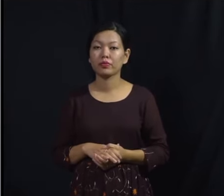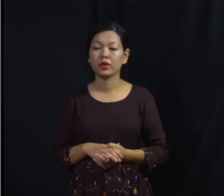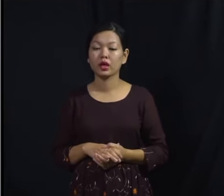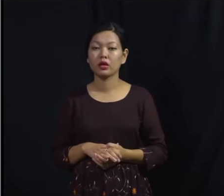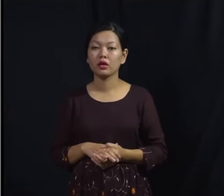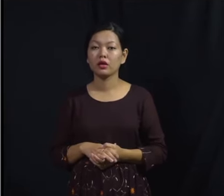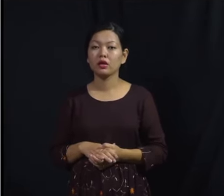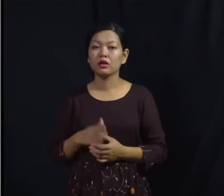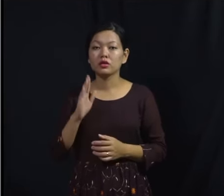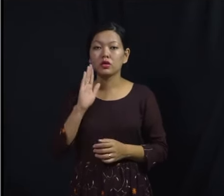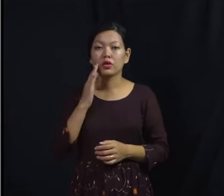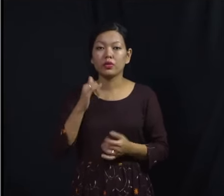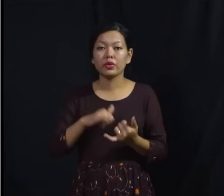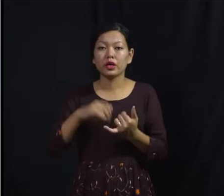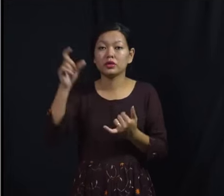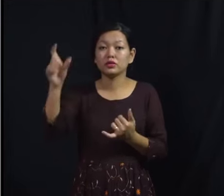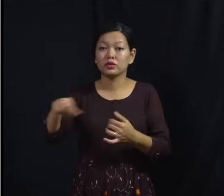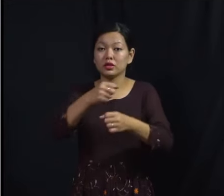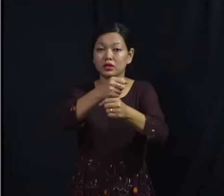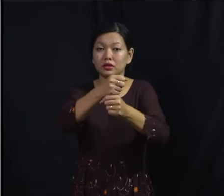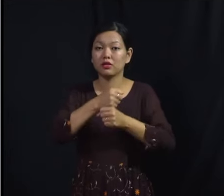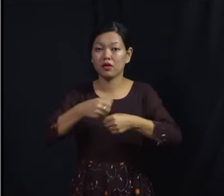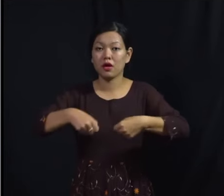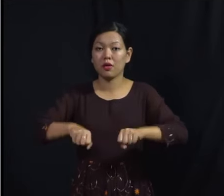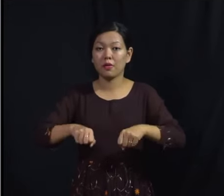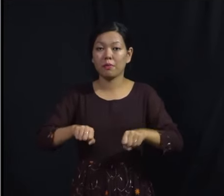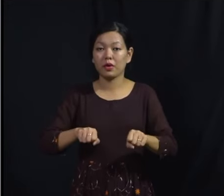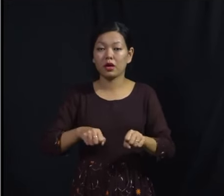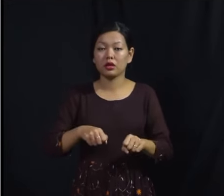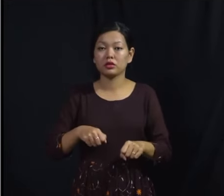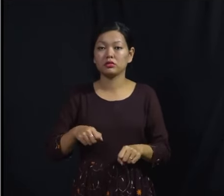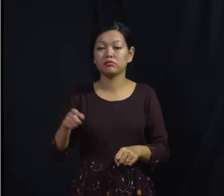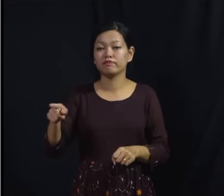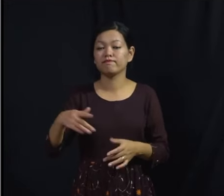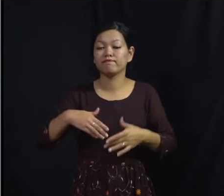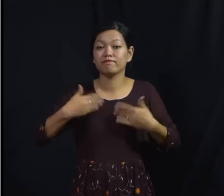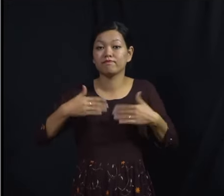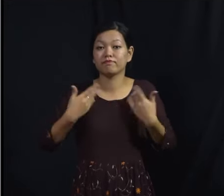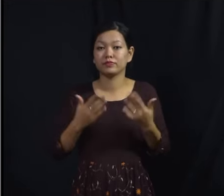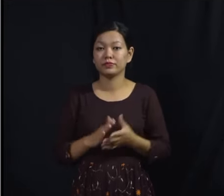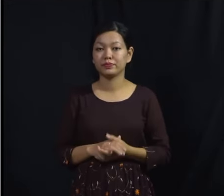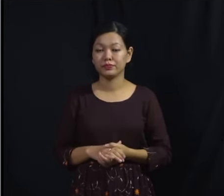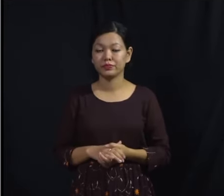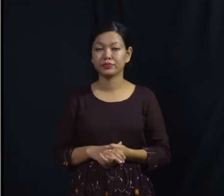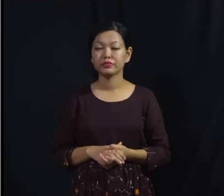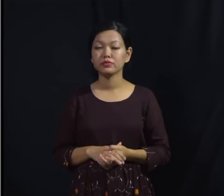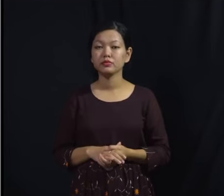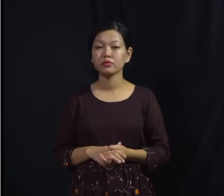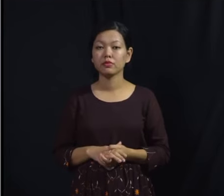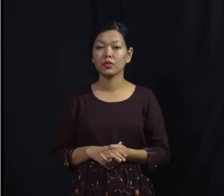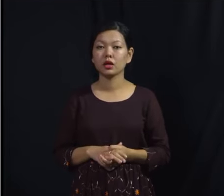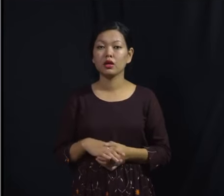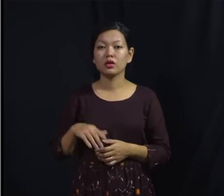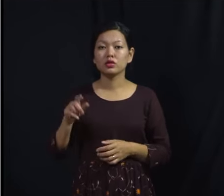and to be riding a bike. Think about it, a young girl riding a bike in order to get to her dream, that is to go